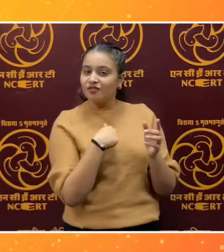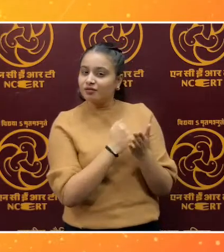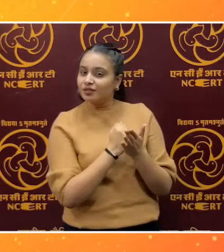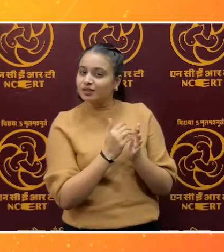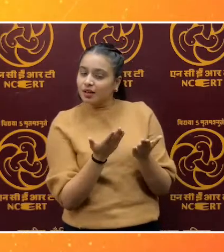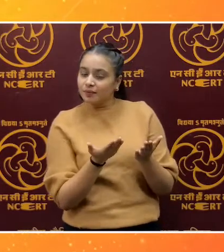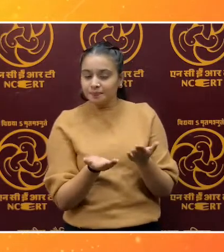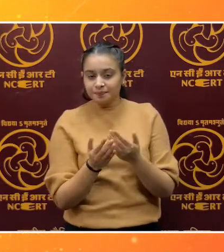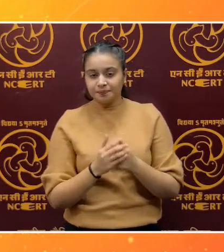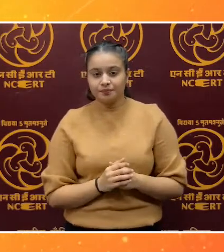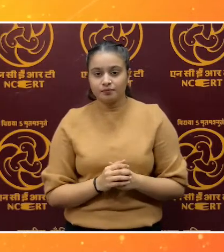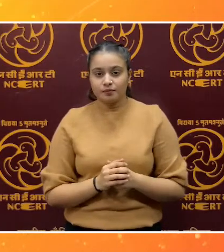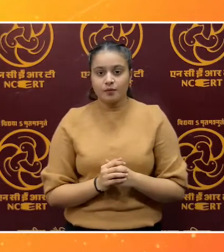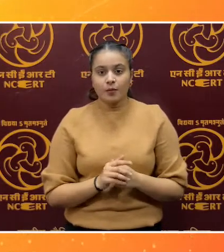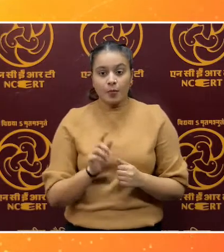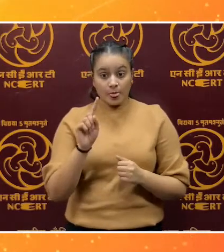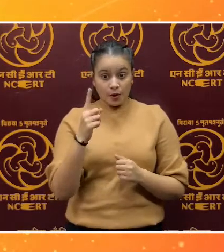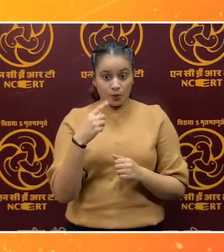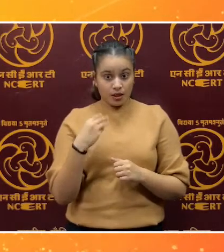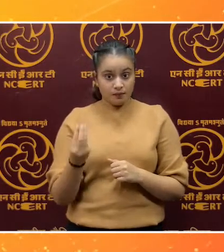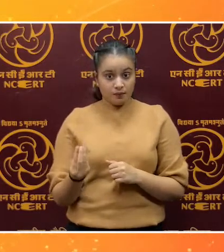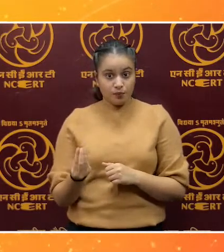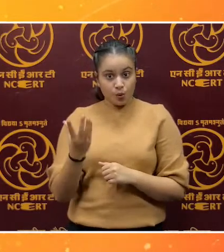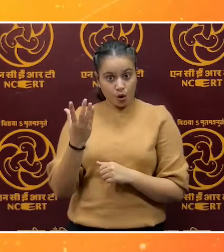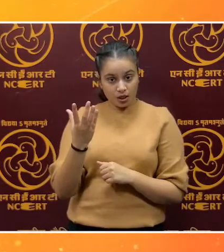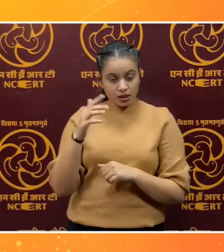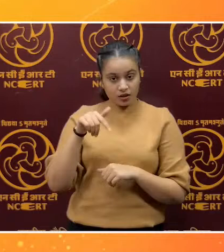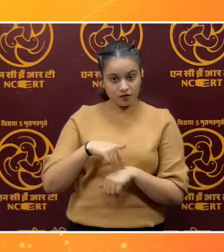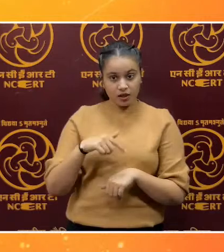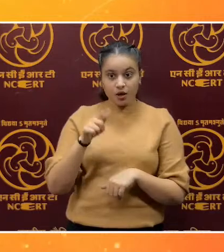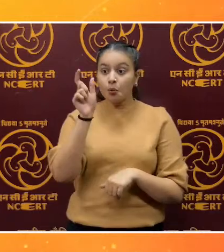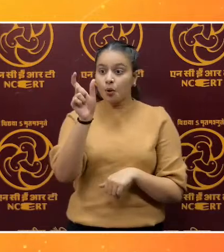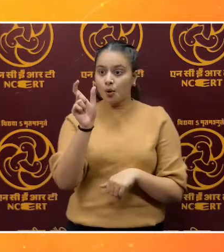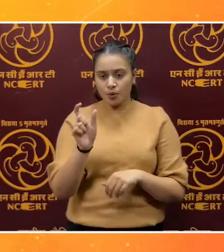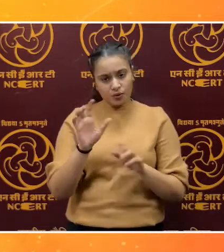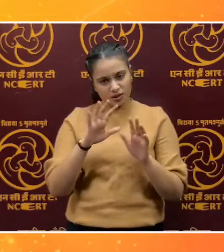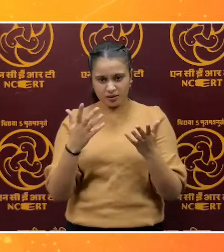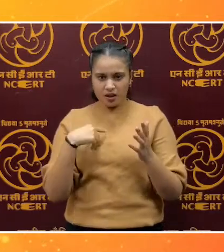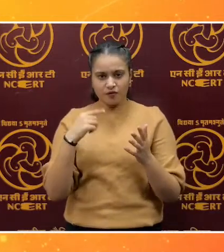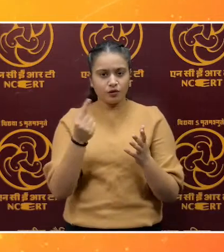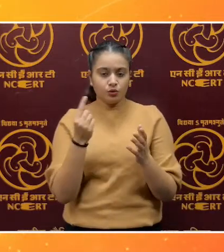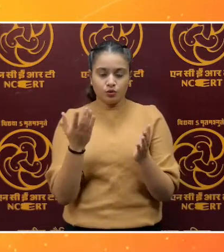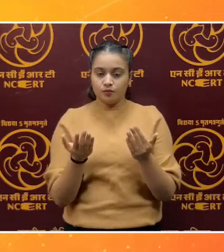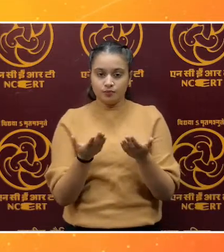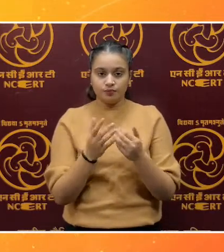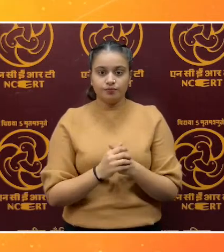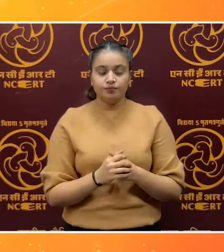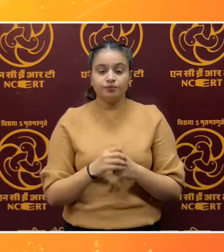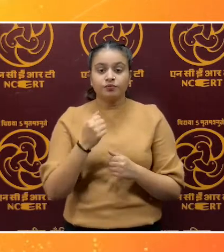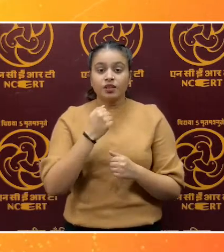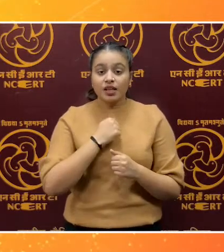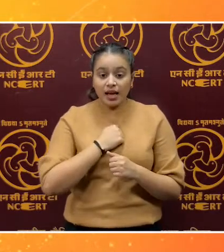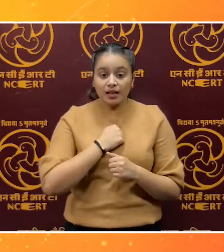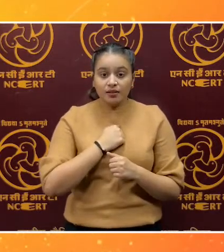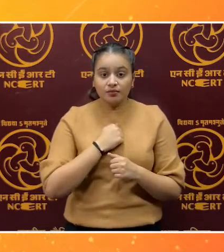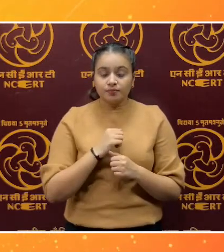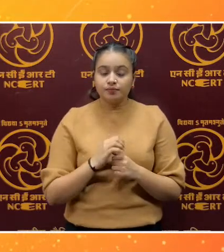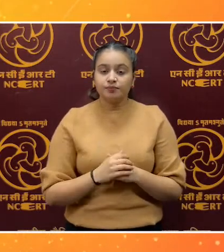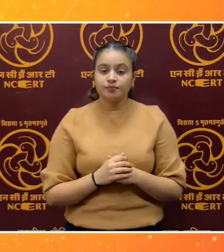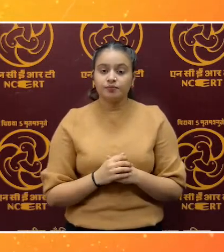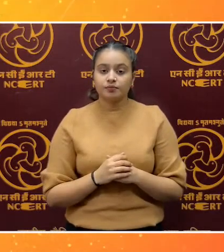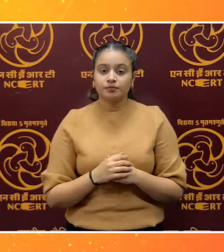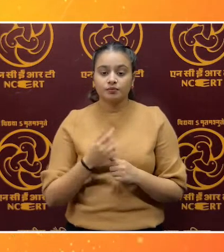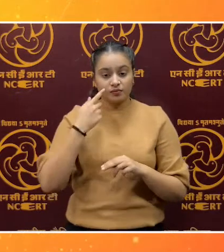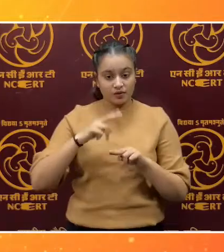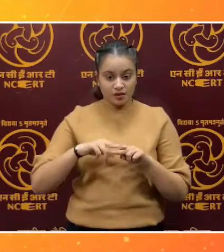Yeah, so one winter morning, the words are mentioned up, you can use them. As I dash off my house. So